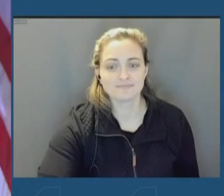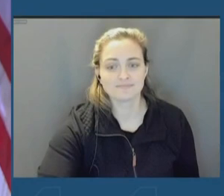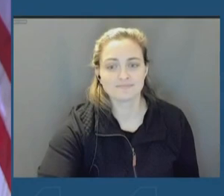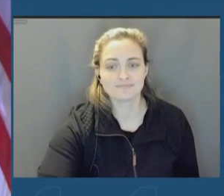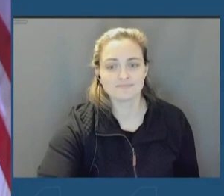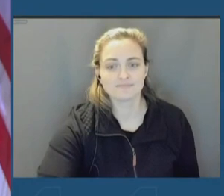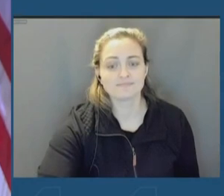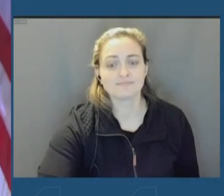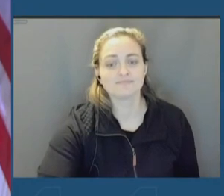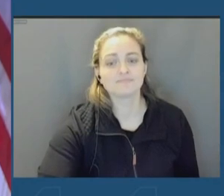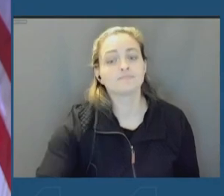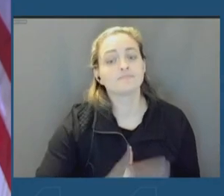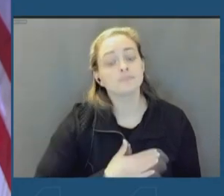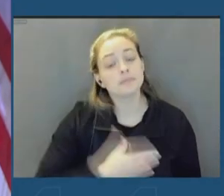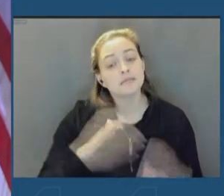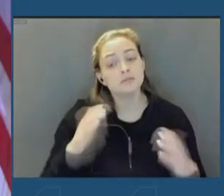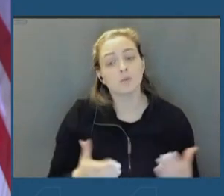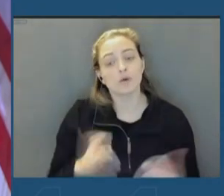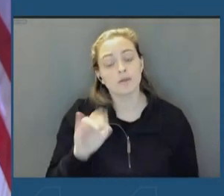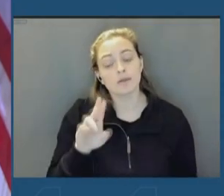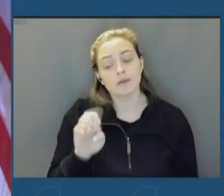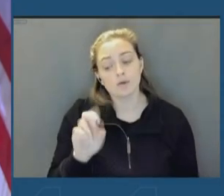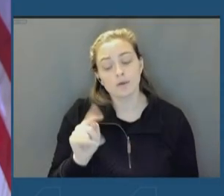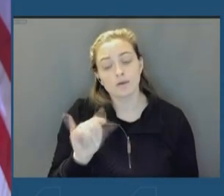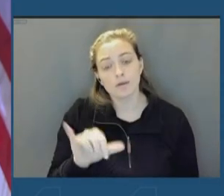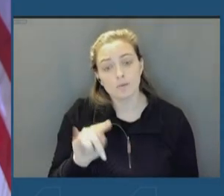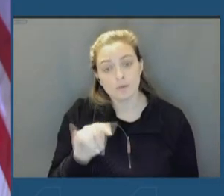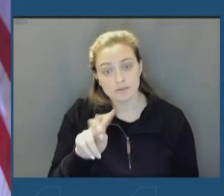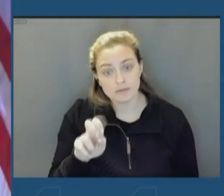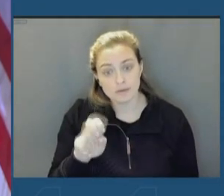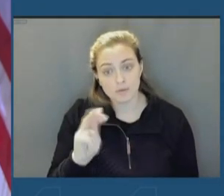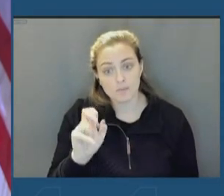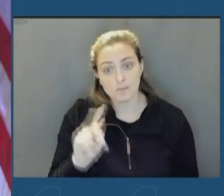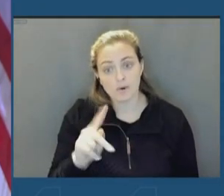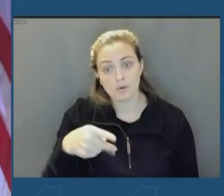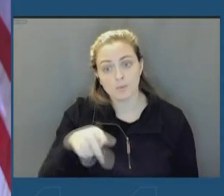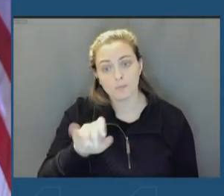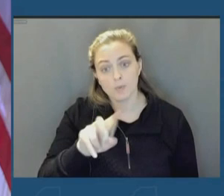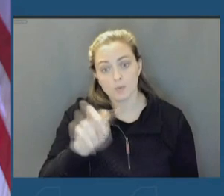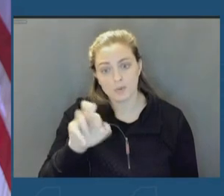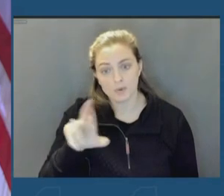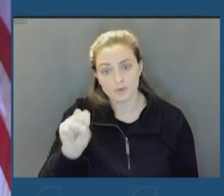Please welcome Erie County Executive Mark Poloncarz.